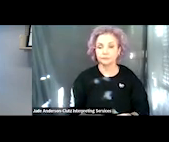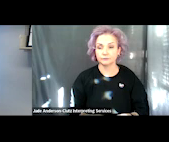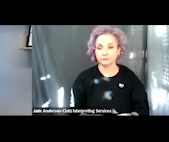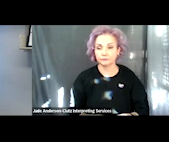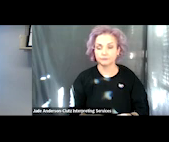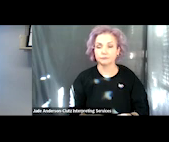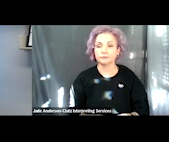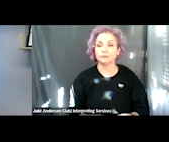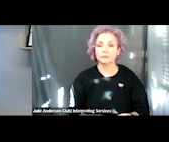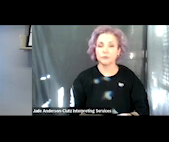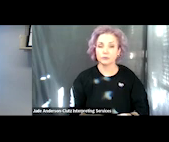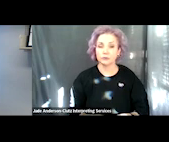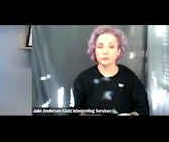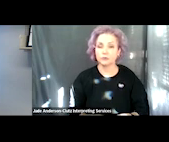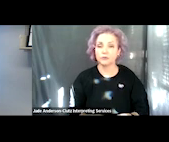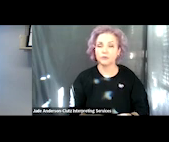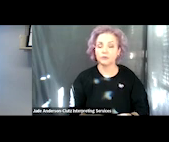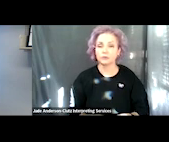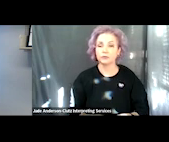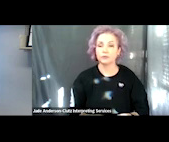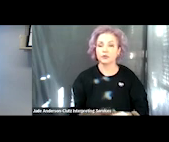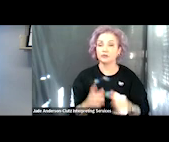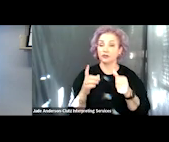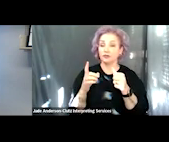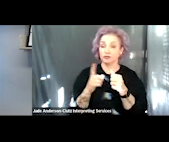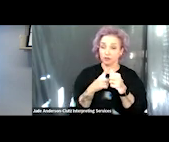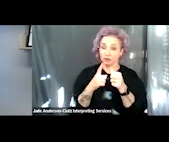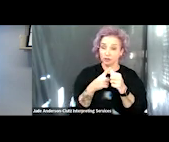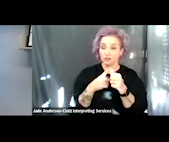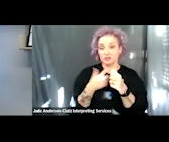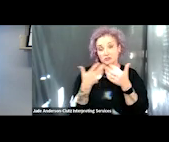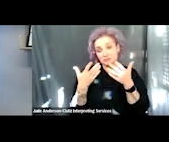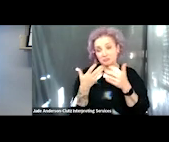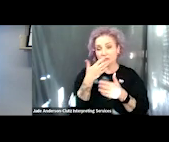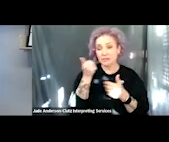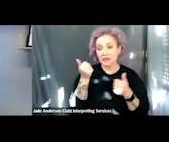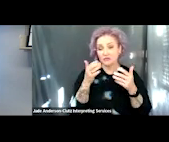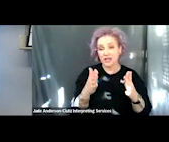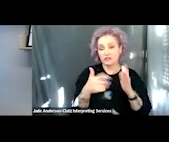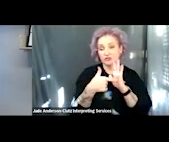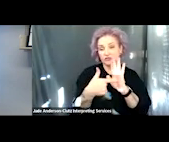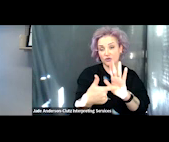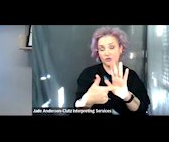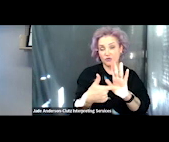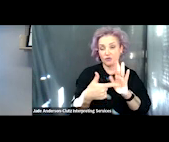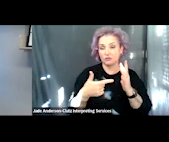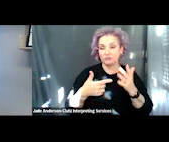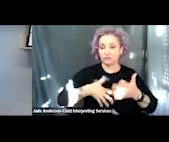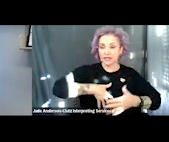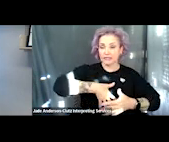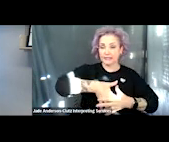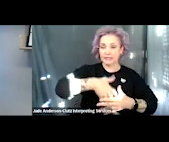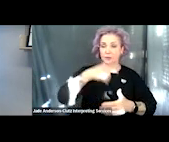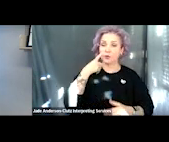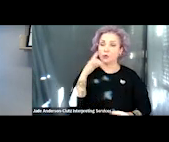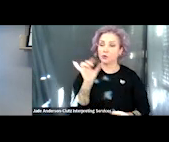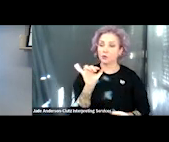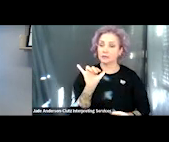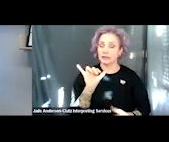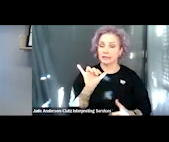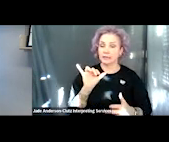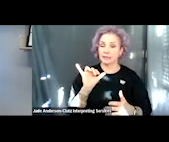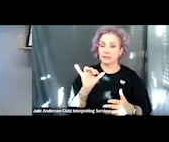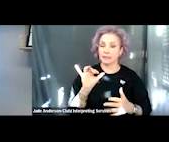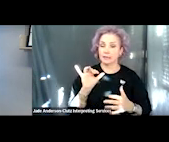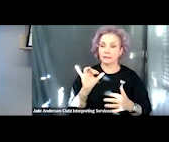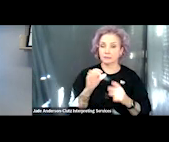with a broad developmental timeline figure. So what you're seeing here in the picture is sort of just something to